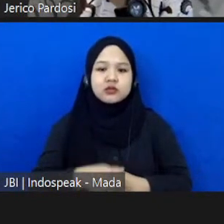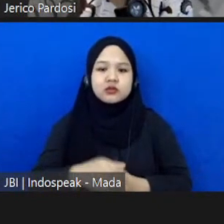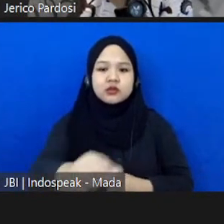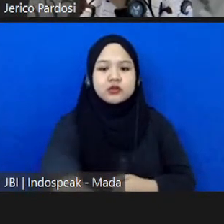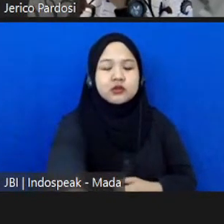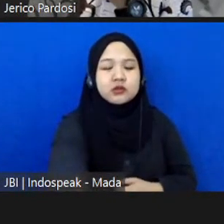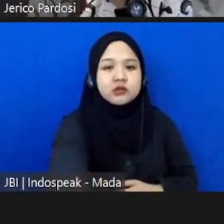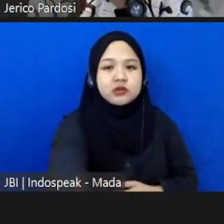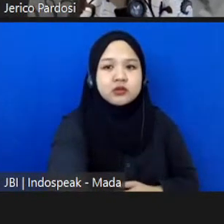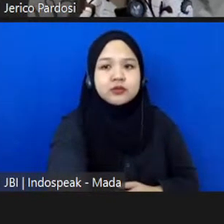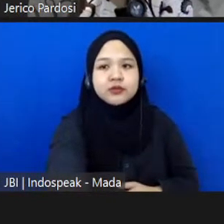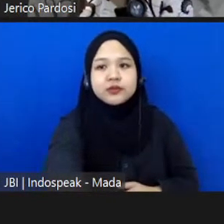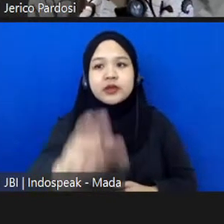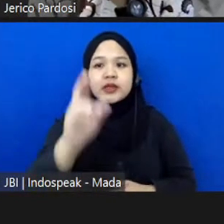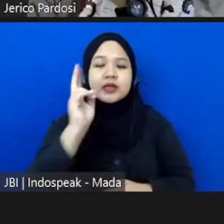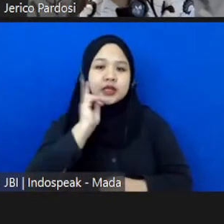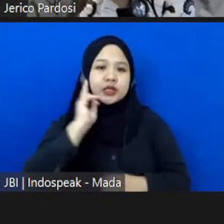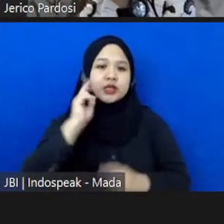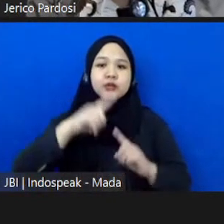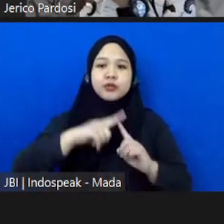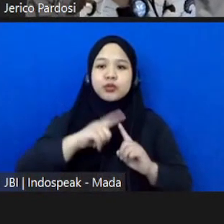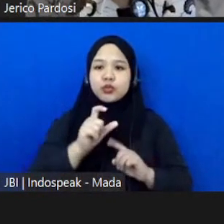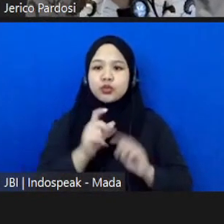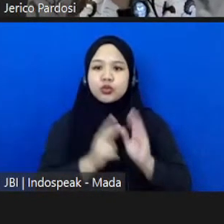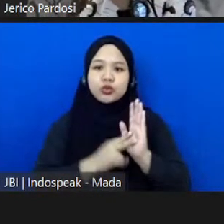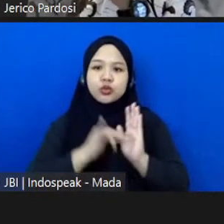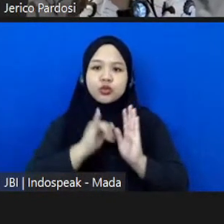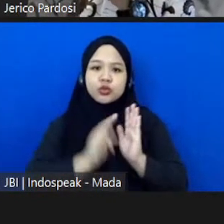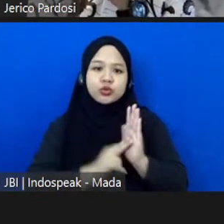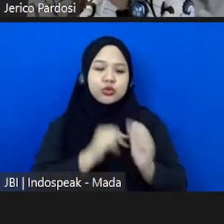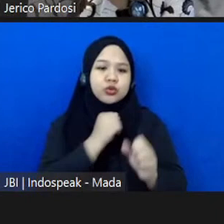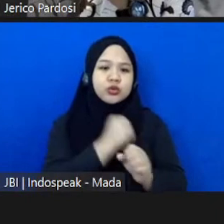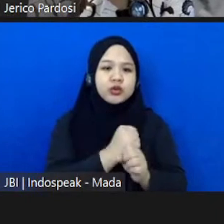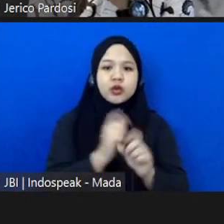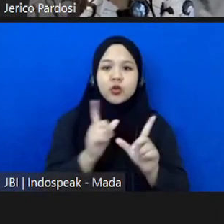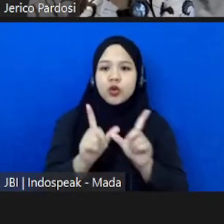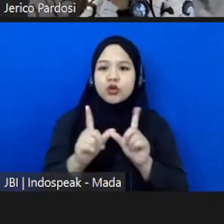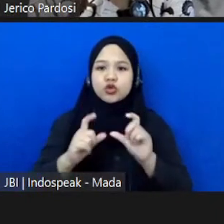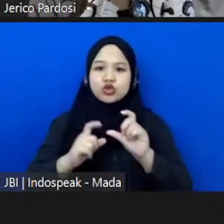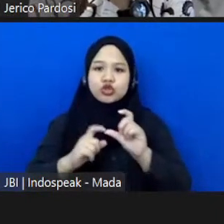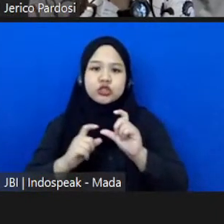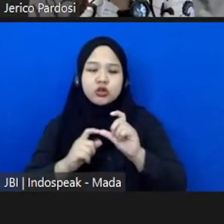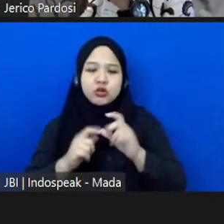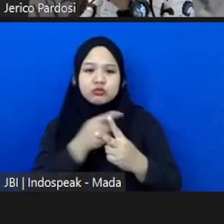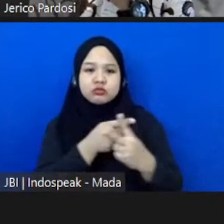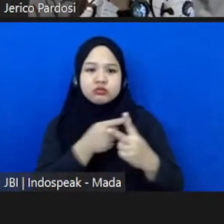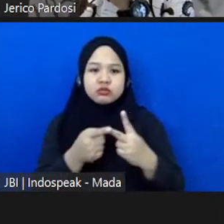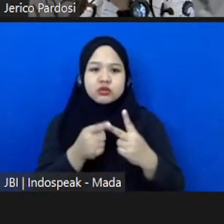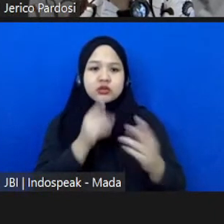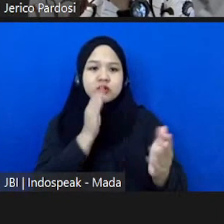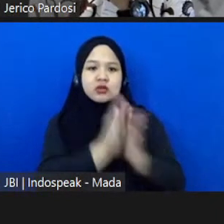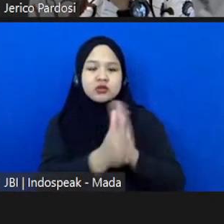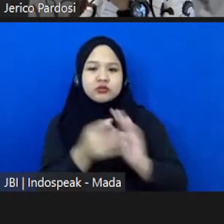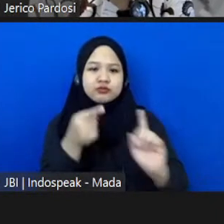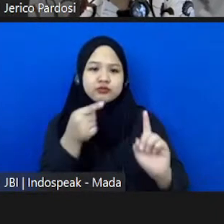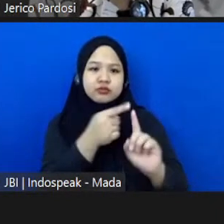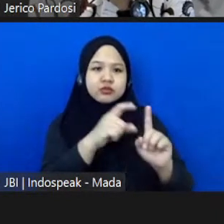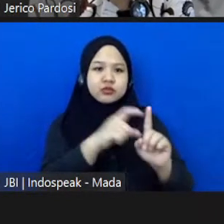first Bu Tuning and also Pak Wasusilo, and both of them are directed for